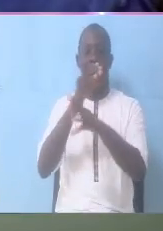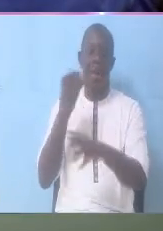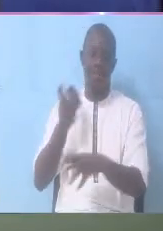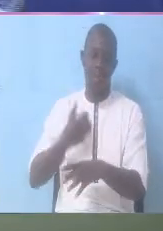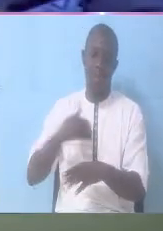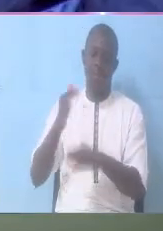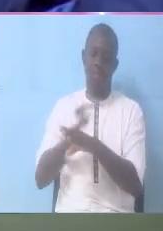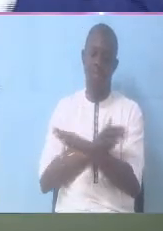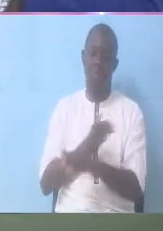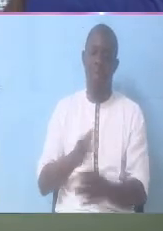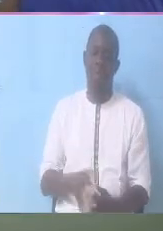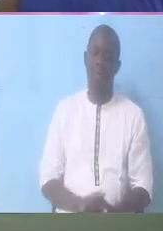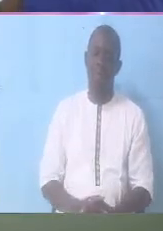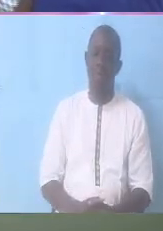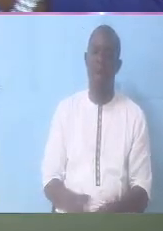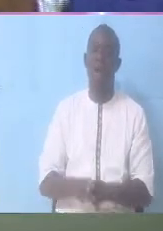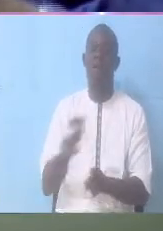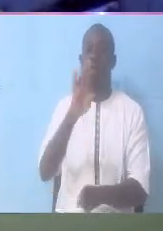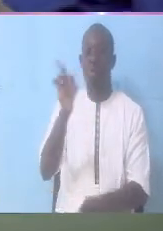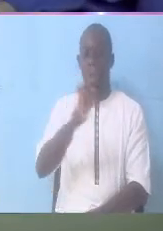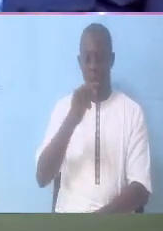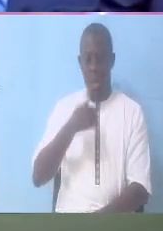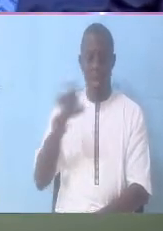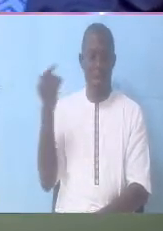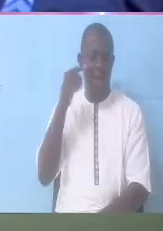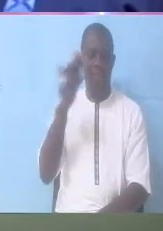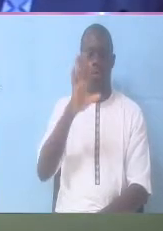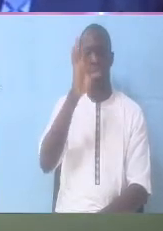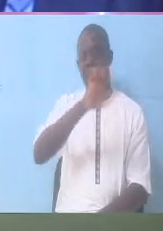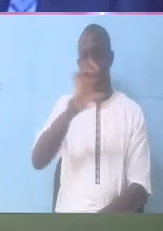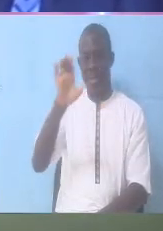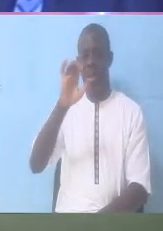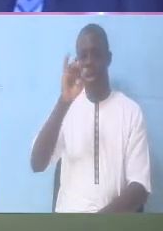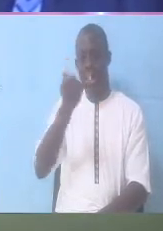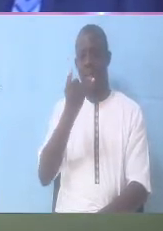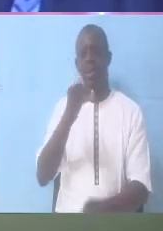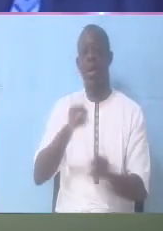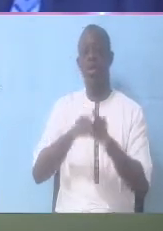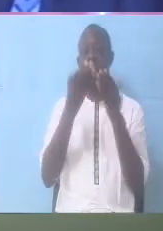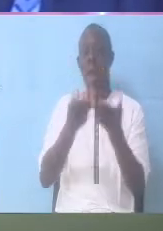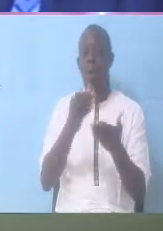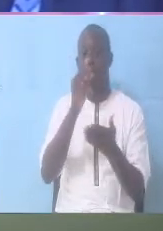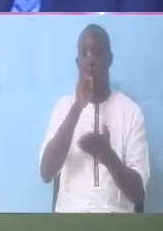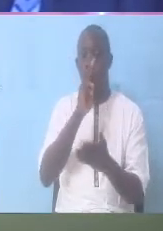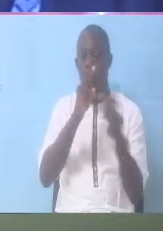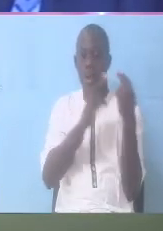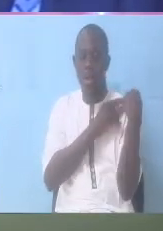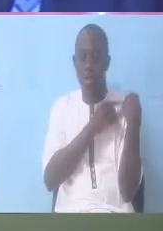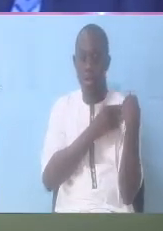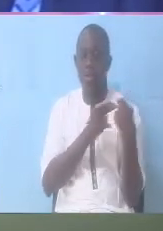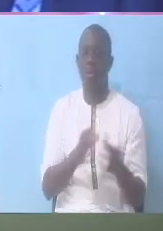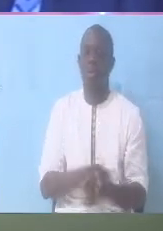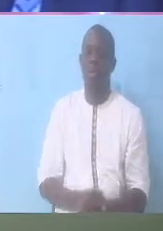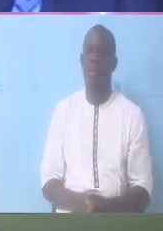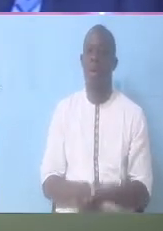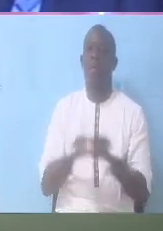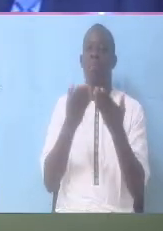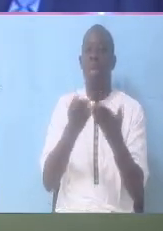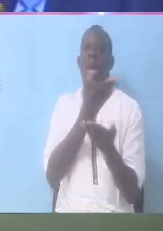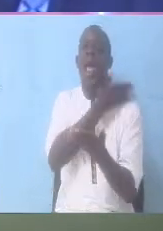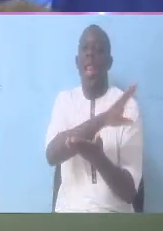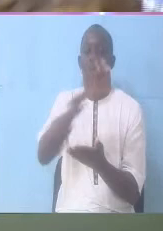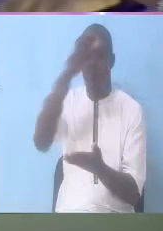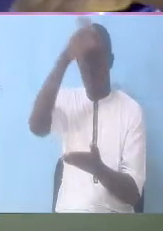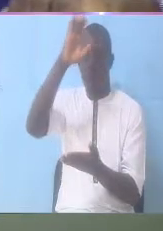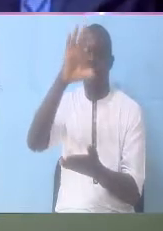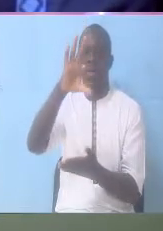From what I heard from the TRC, obviously, yes. So who is responsible? I will allow the commission to decide that. I'm not